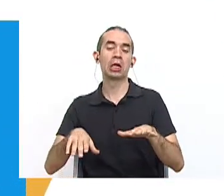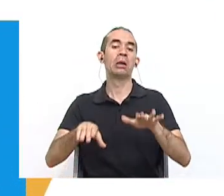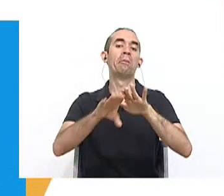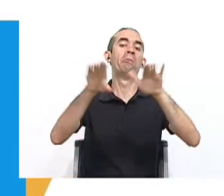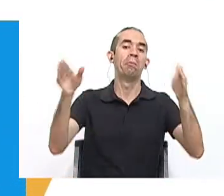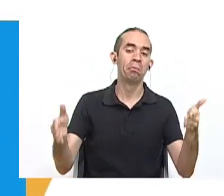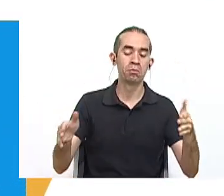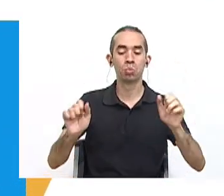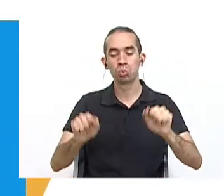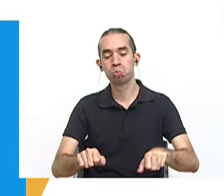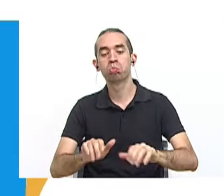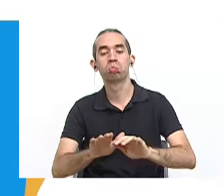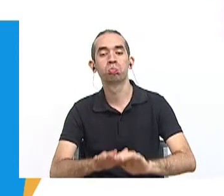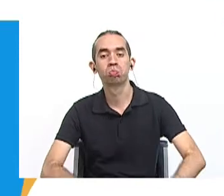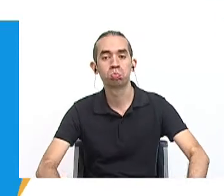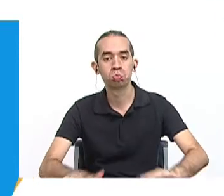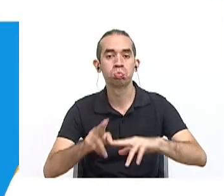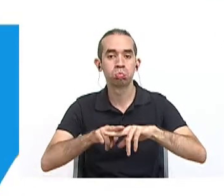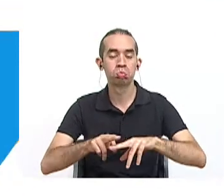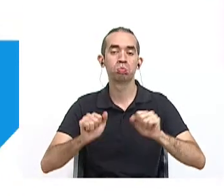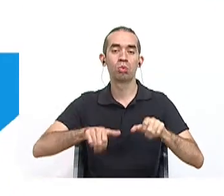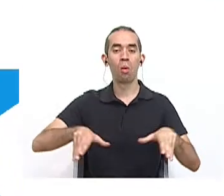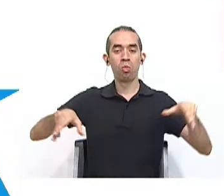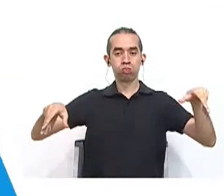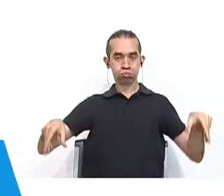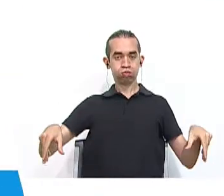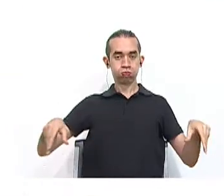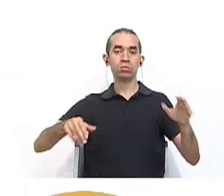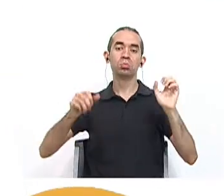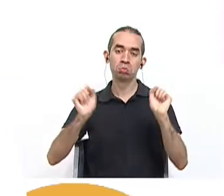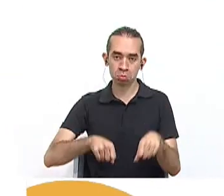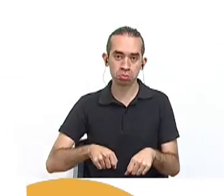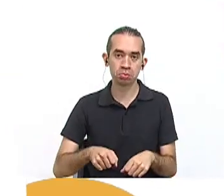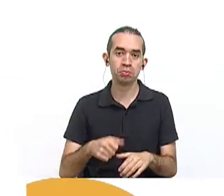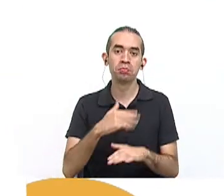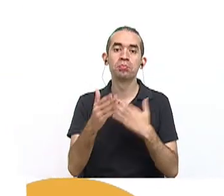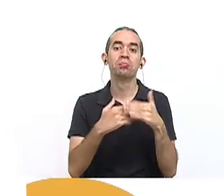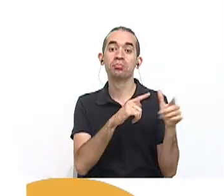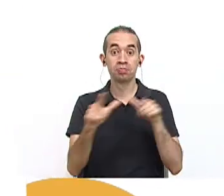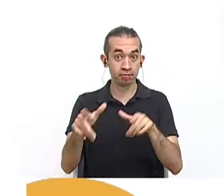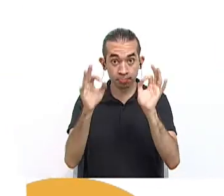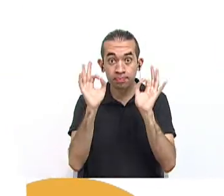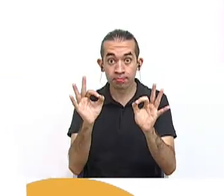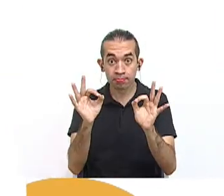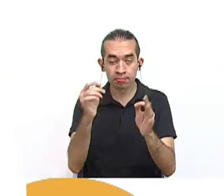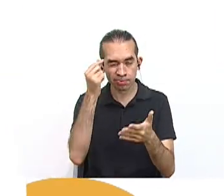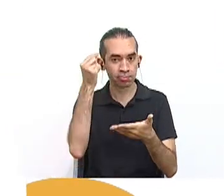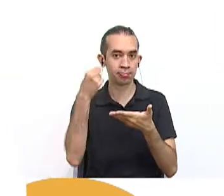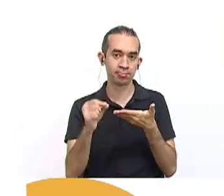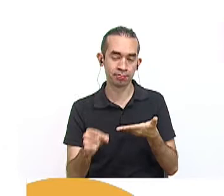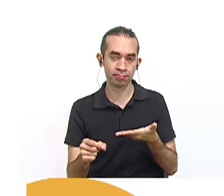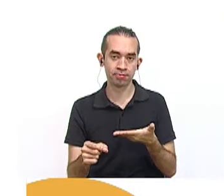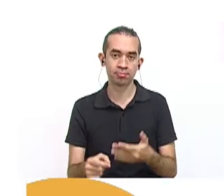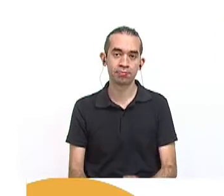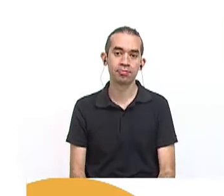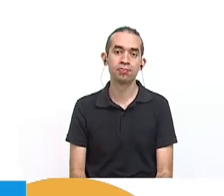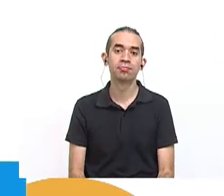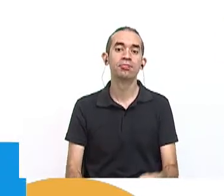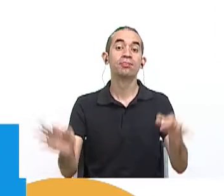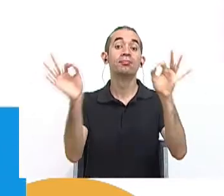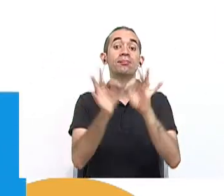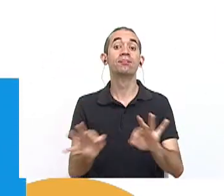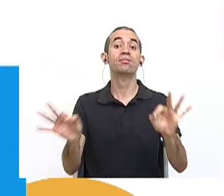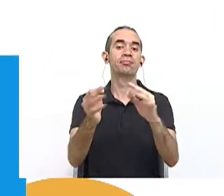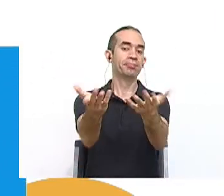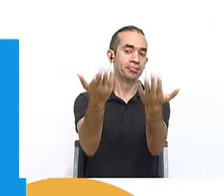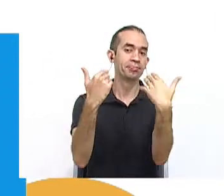be the floor, it can be your sofa, but make sure you have everything ready. And also important, invite people